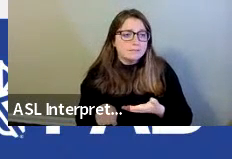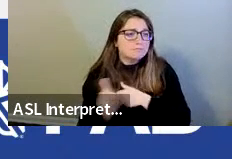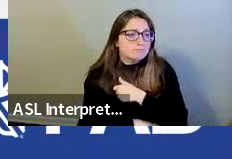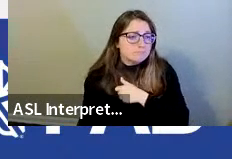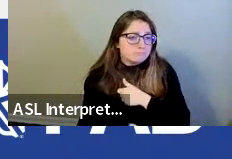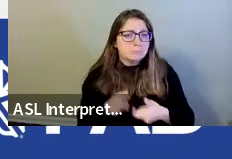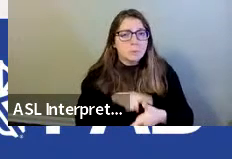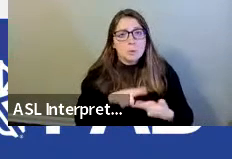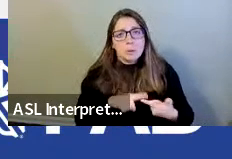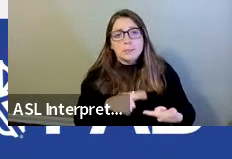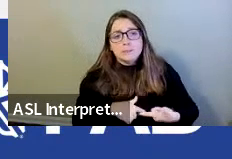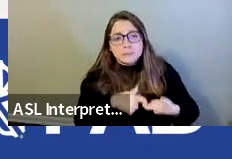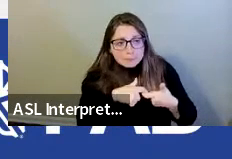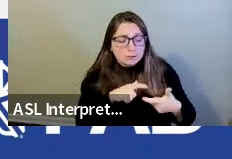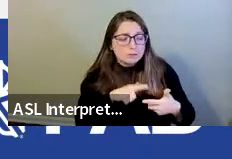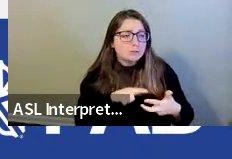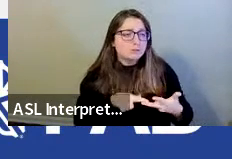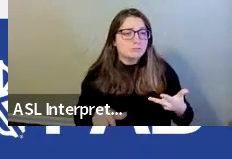or a termination.